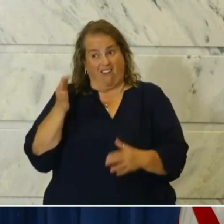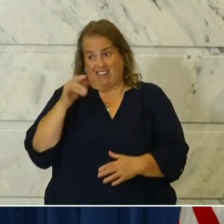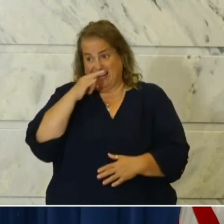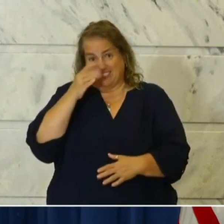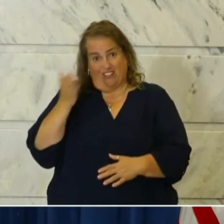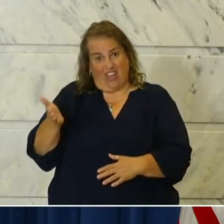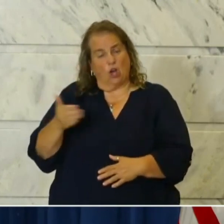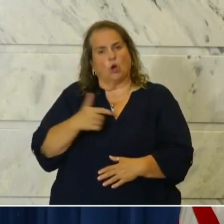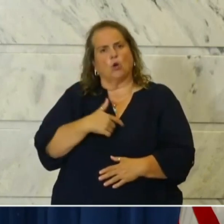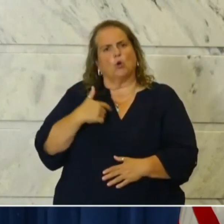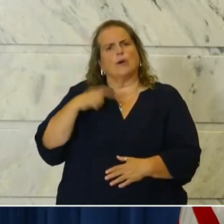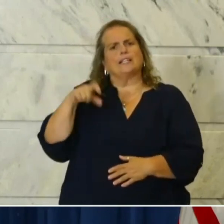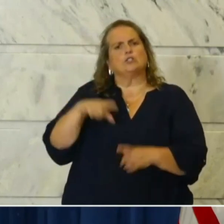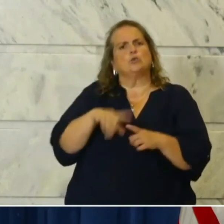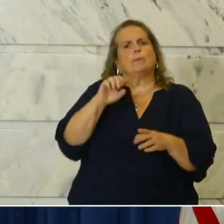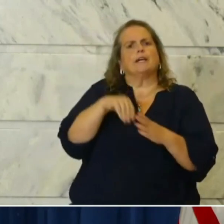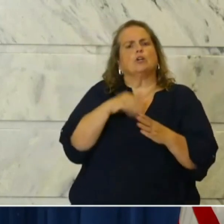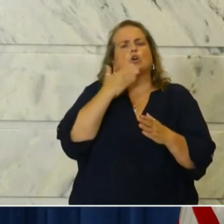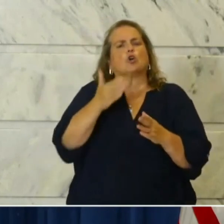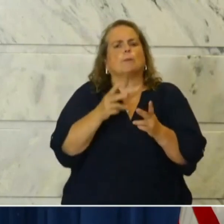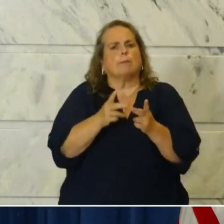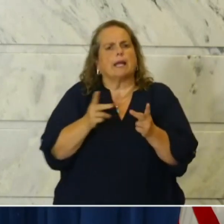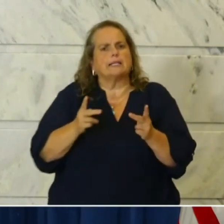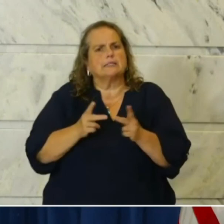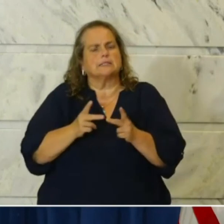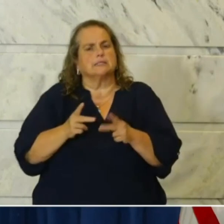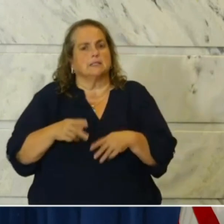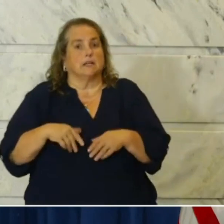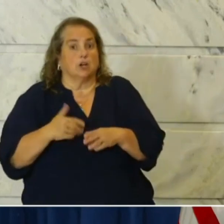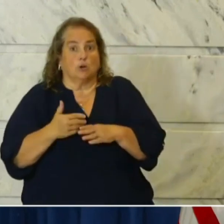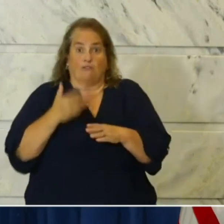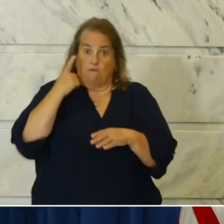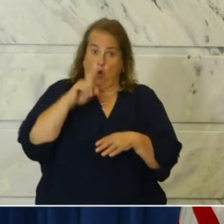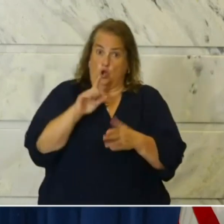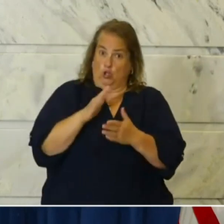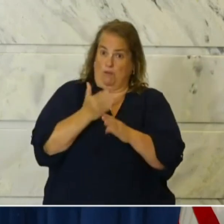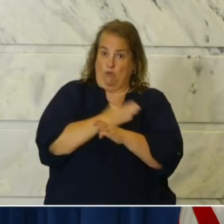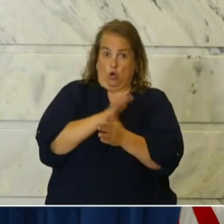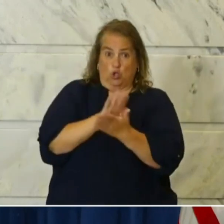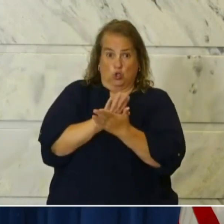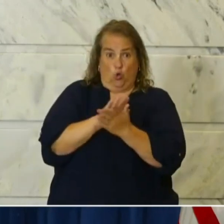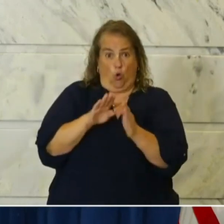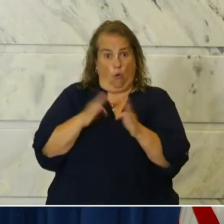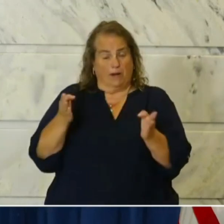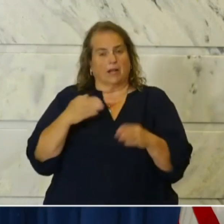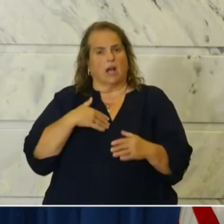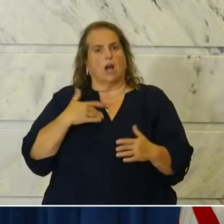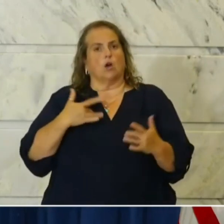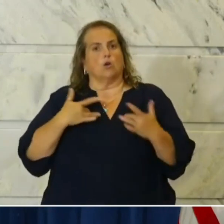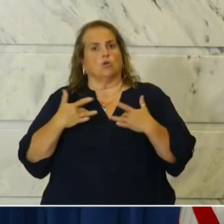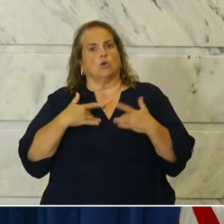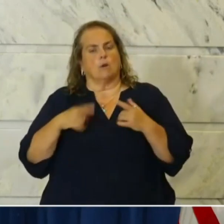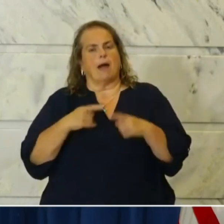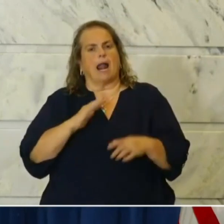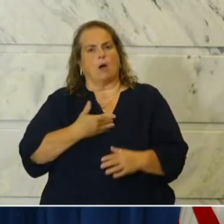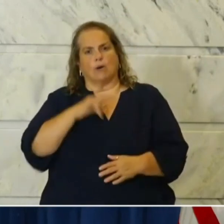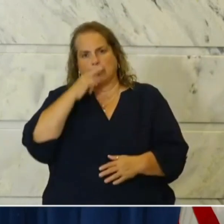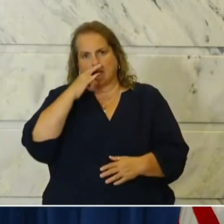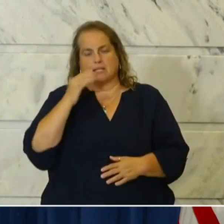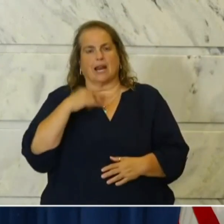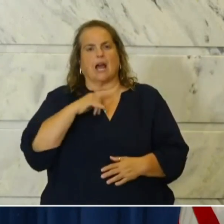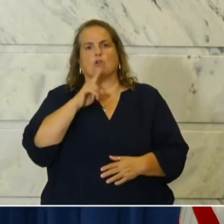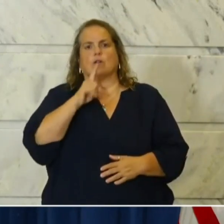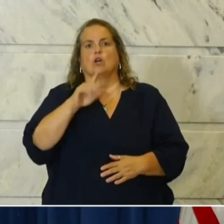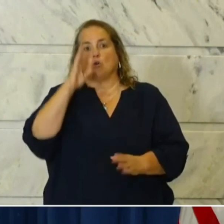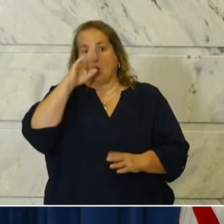we need to be in a good place. For school openings, I worry primarily, I worry both about our kids. I also really worry about